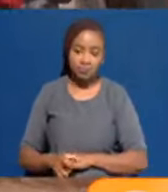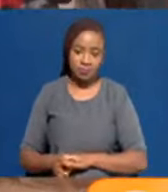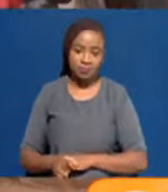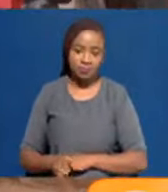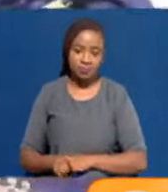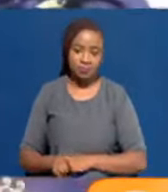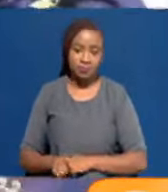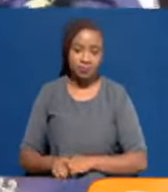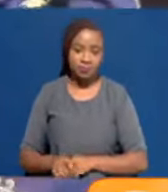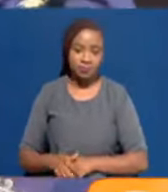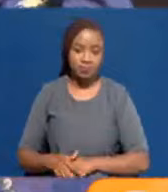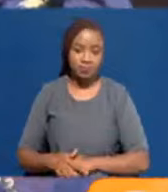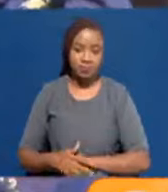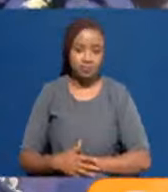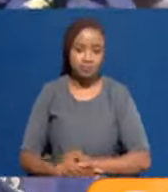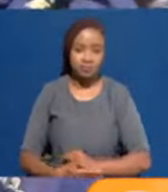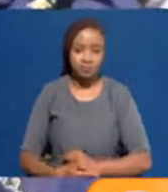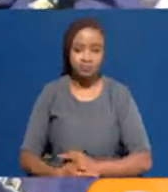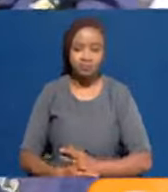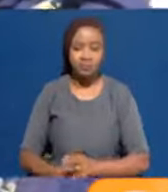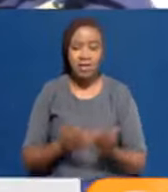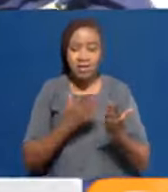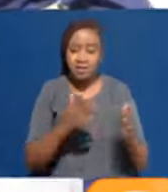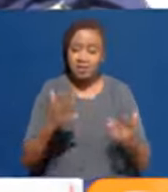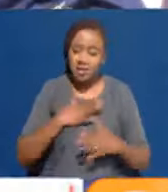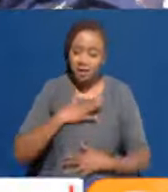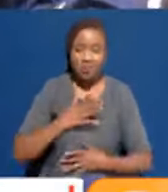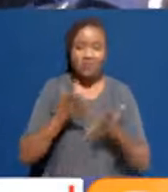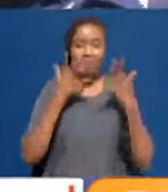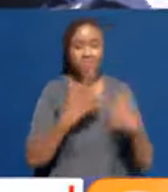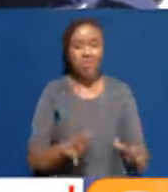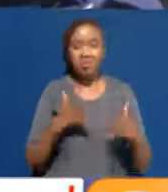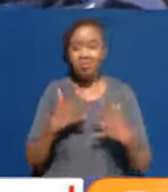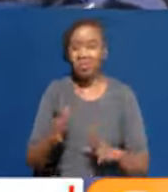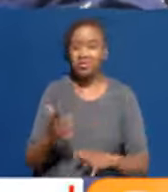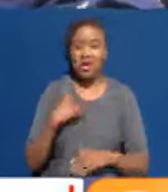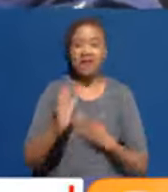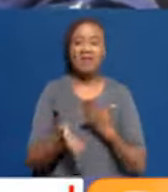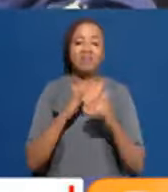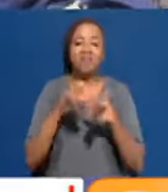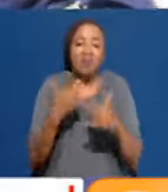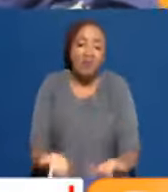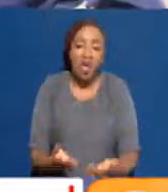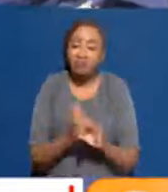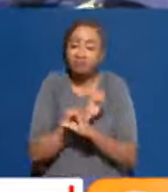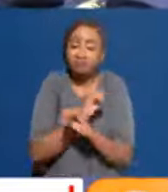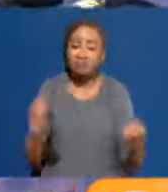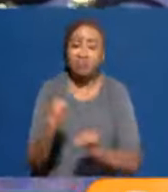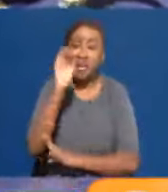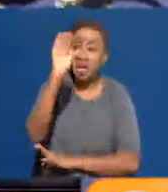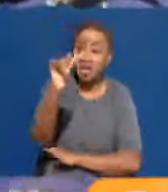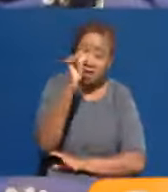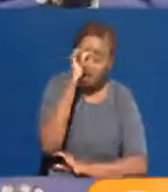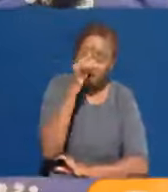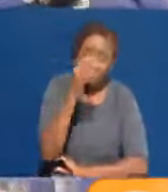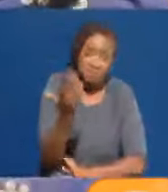River County. Tumepoteza viombo, tumepoteza mali yetu yote na hatuna usaidizi yote. So tunaomba serikali